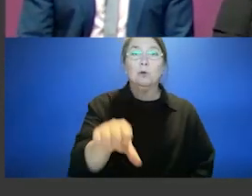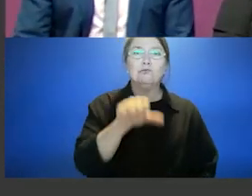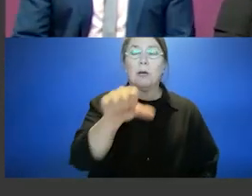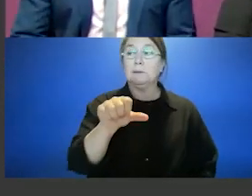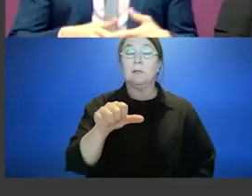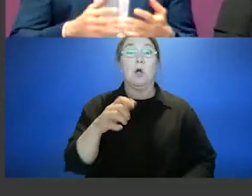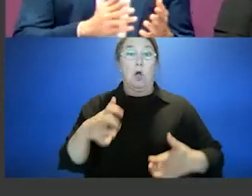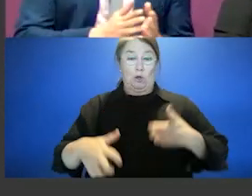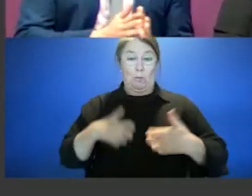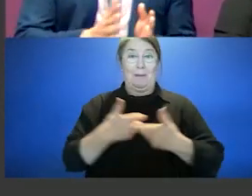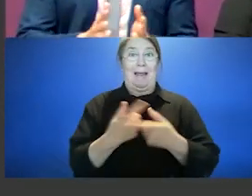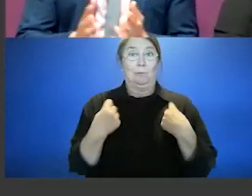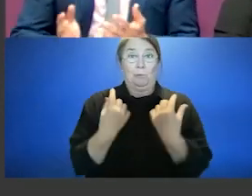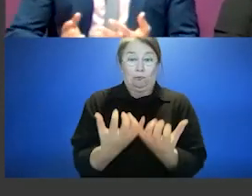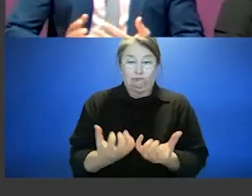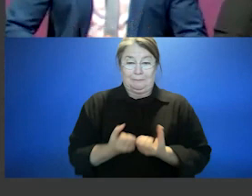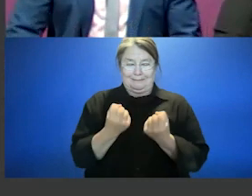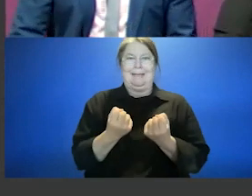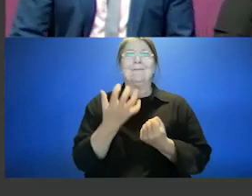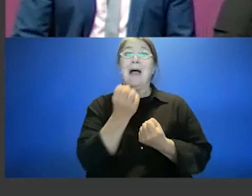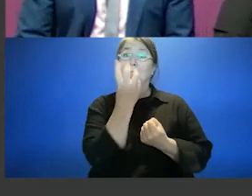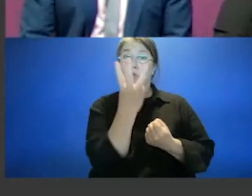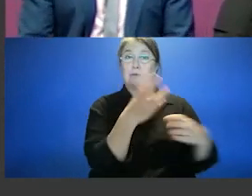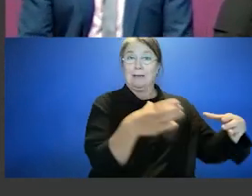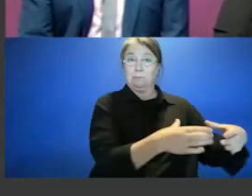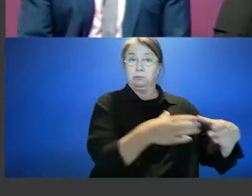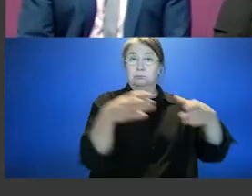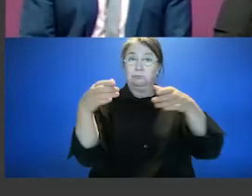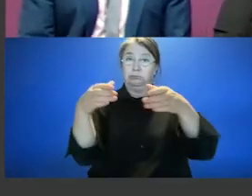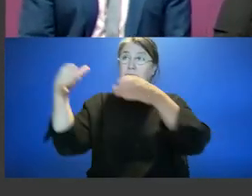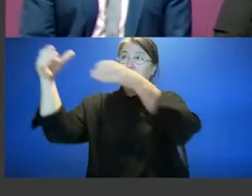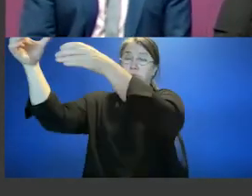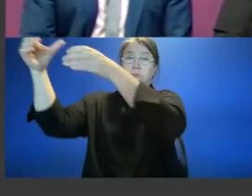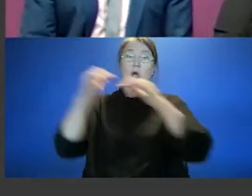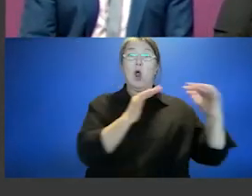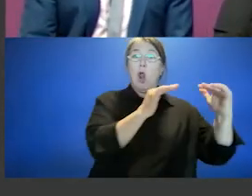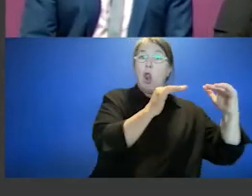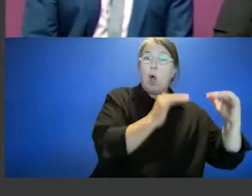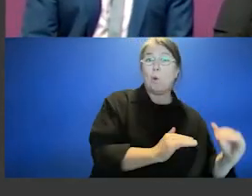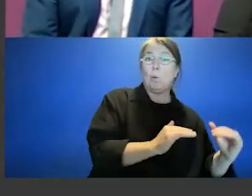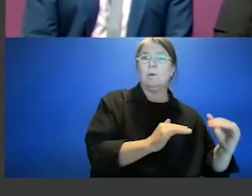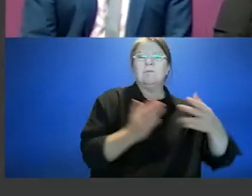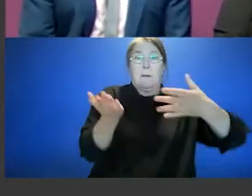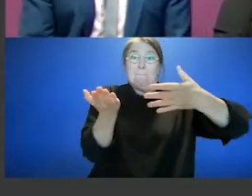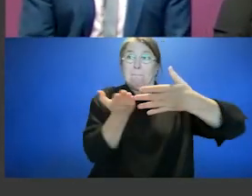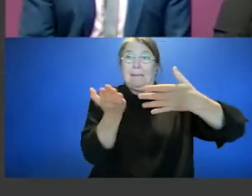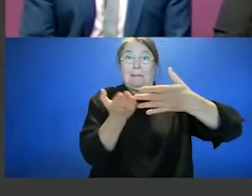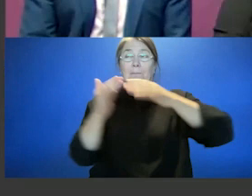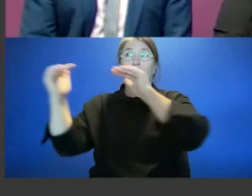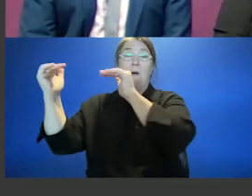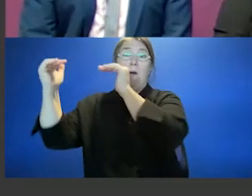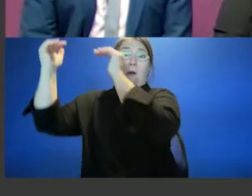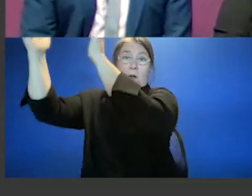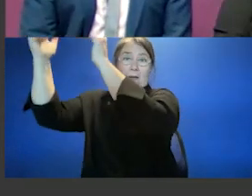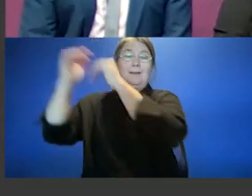we classify them either as low, medium, or high complexity, and mainly early resolution deals with the low complexity